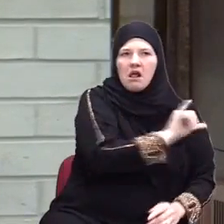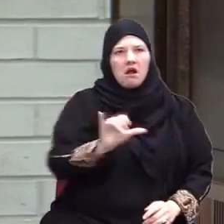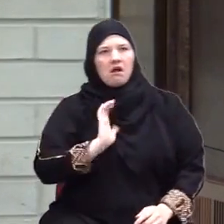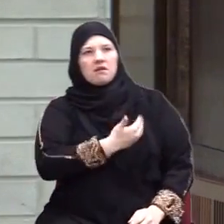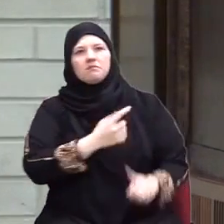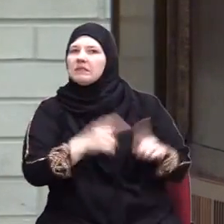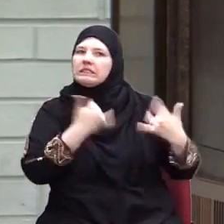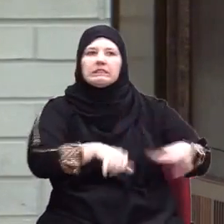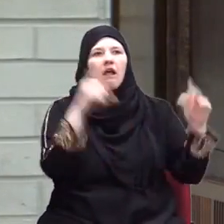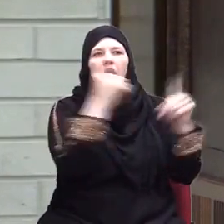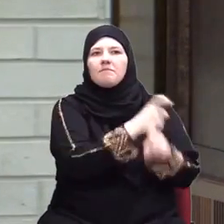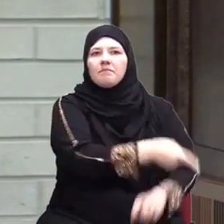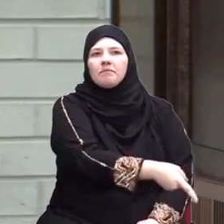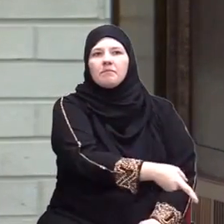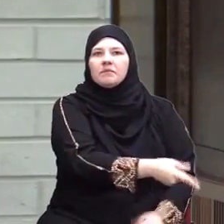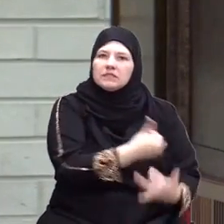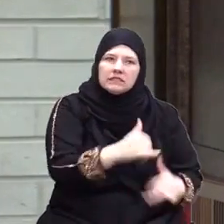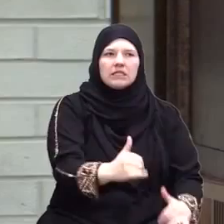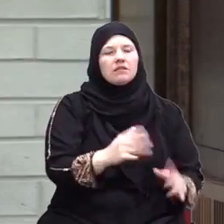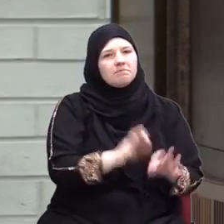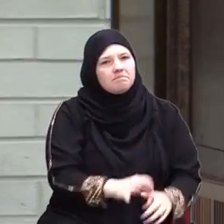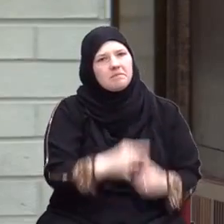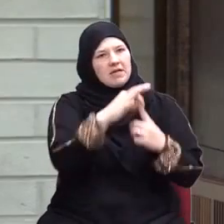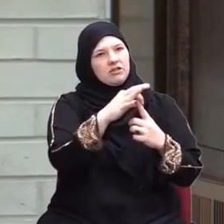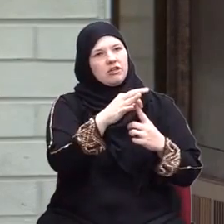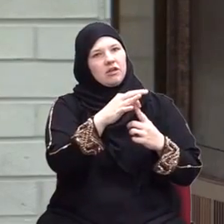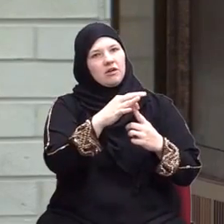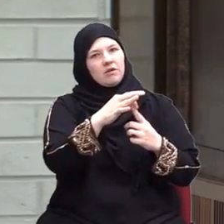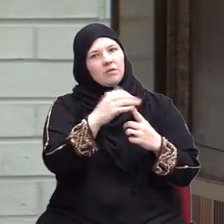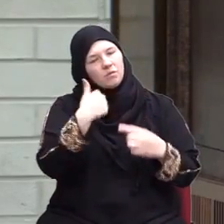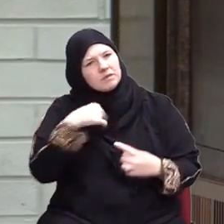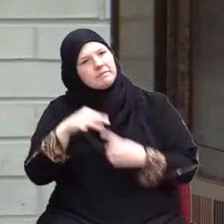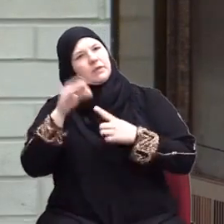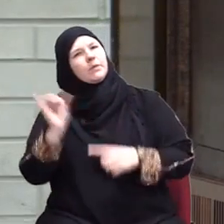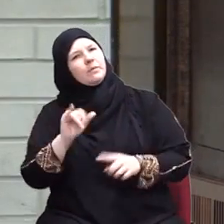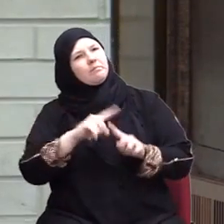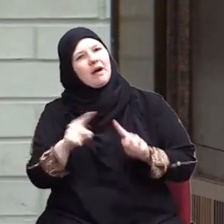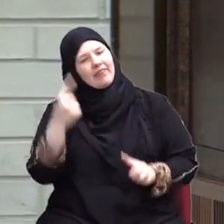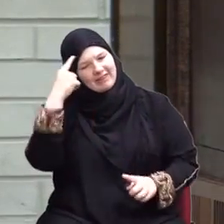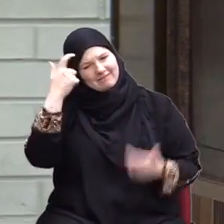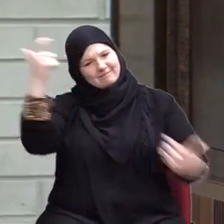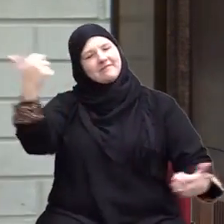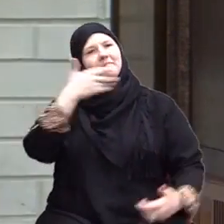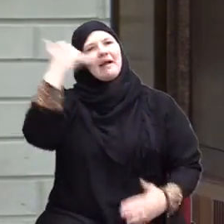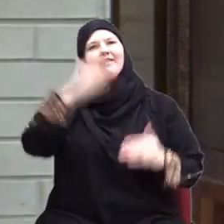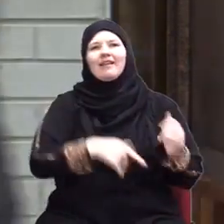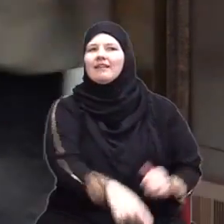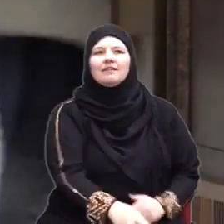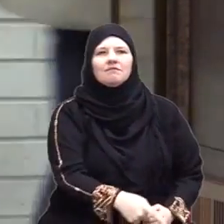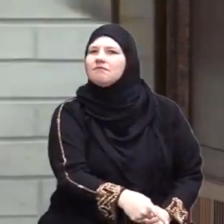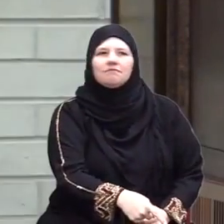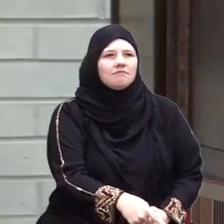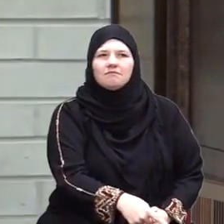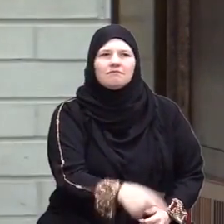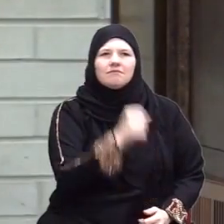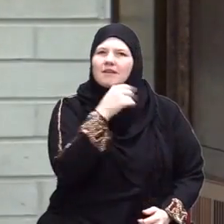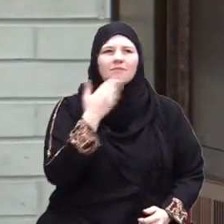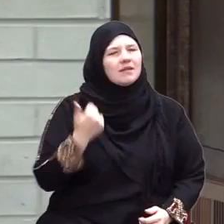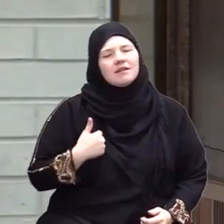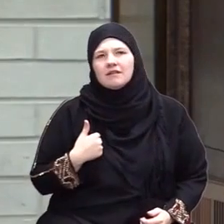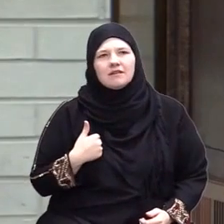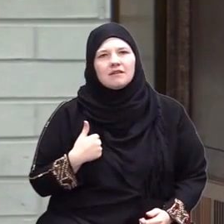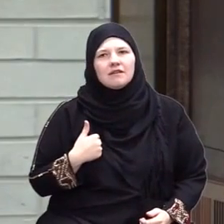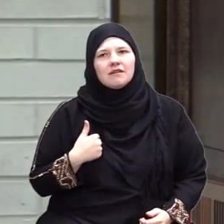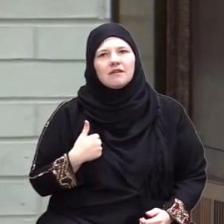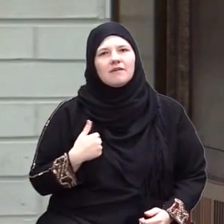don't understand it or we don't get the point behind it, we start discussion without knowing what the ayah is